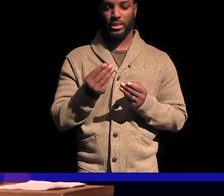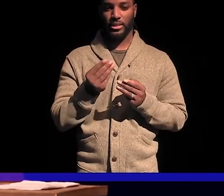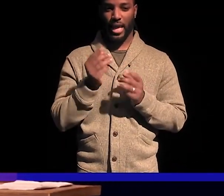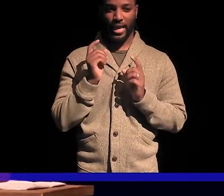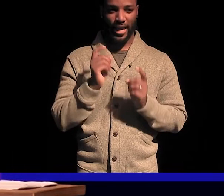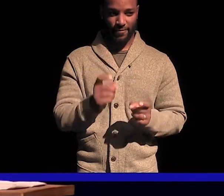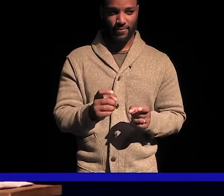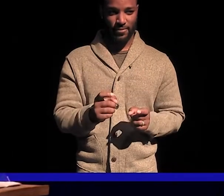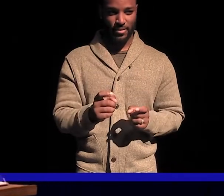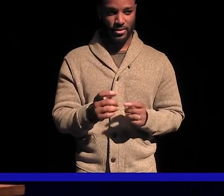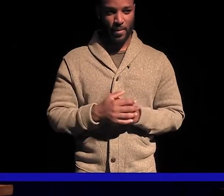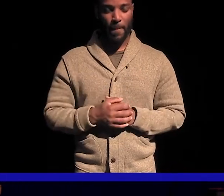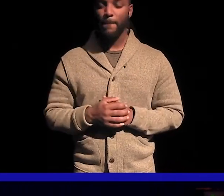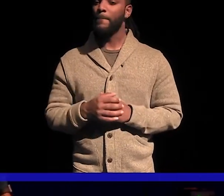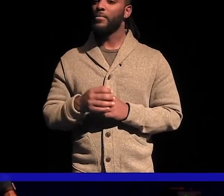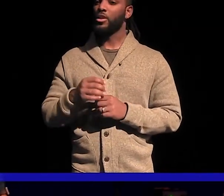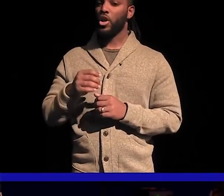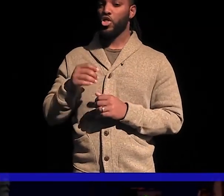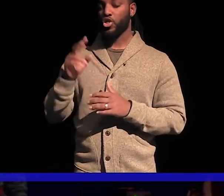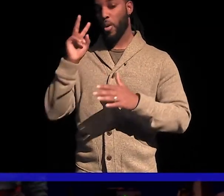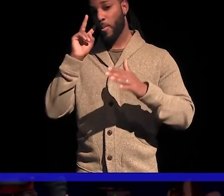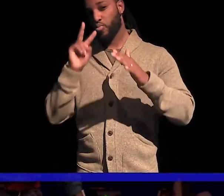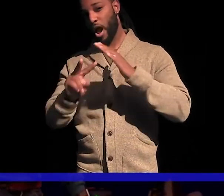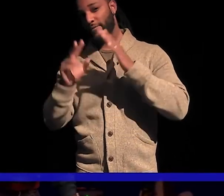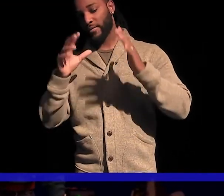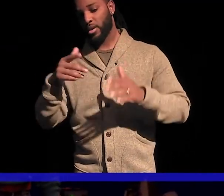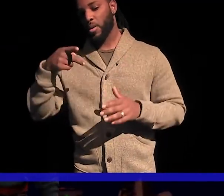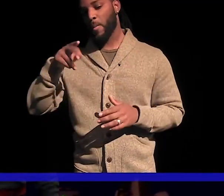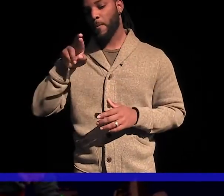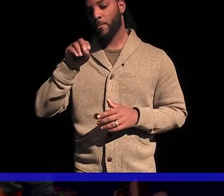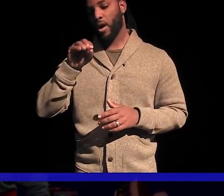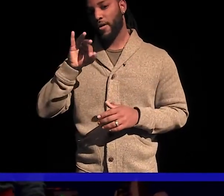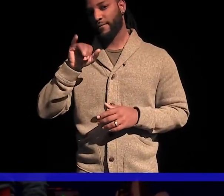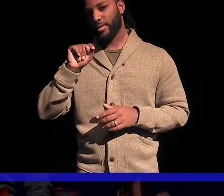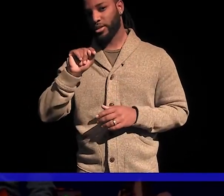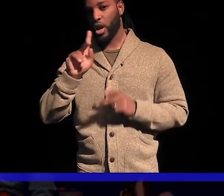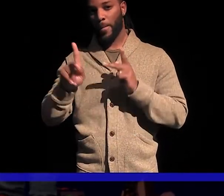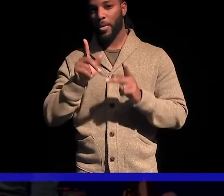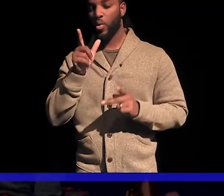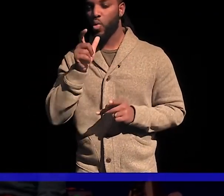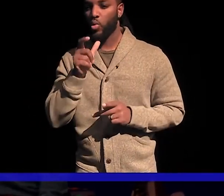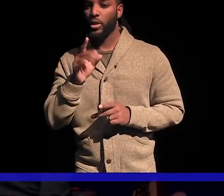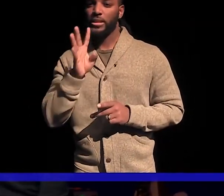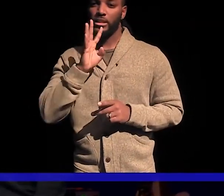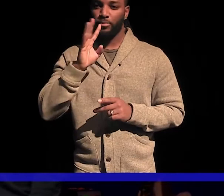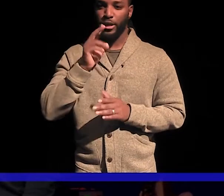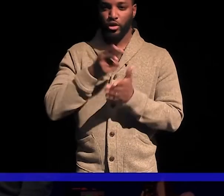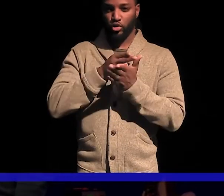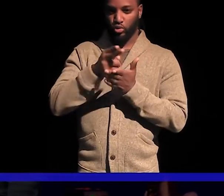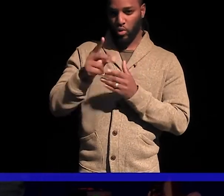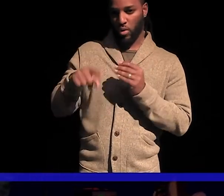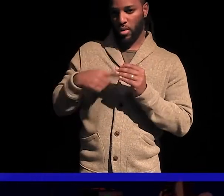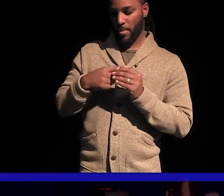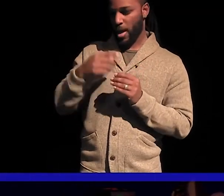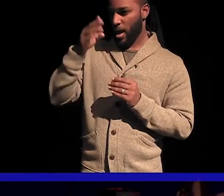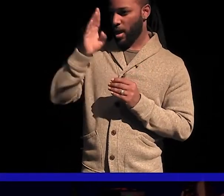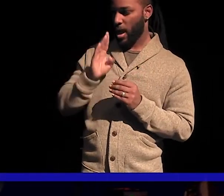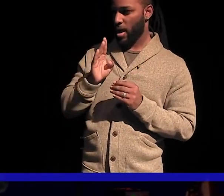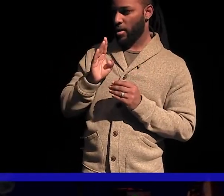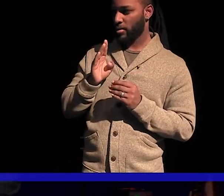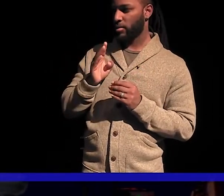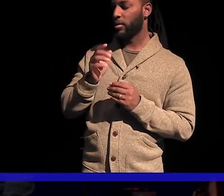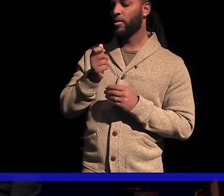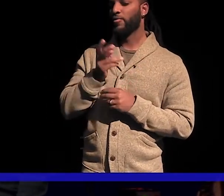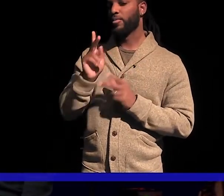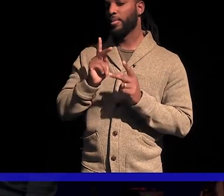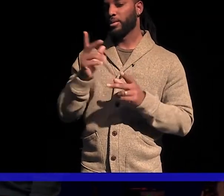gifts. The prophets are people that speak the truth of God. Some people have summarized it this